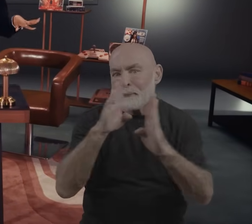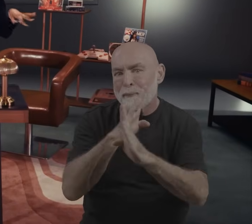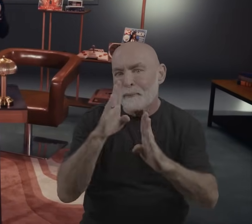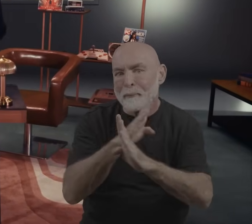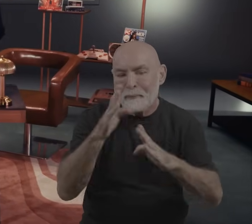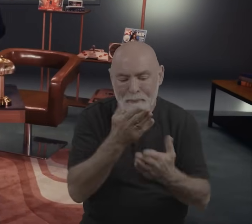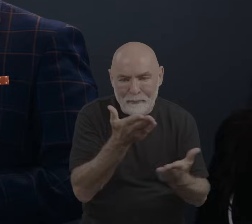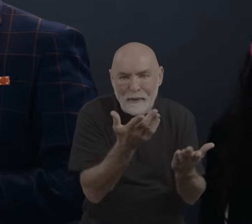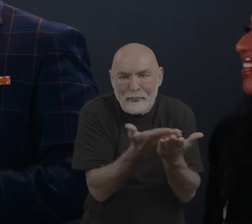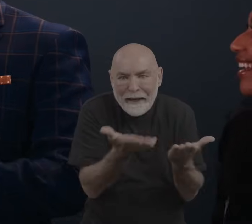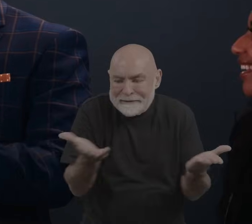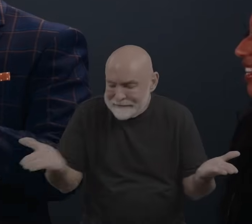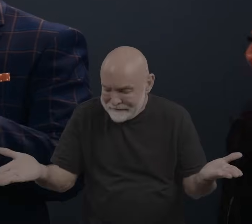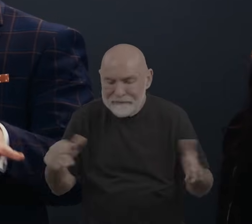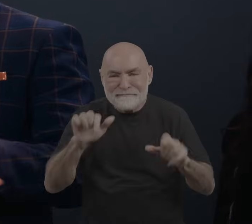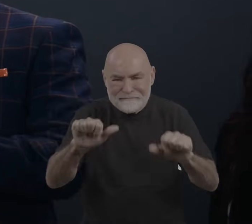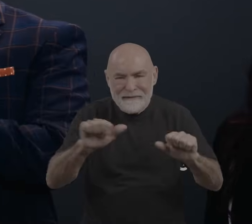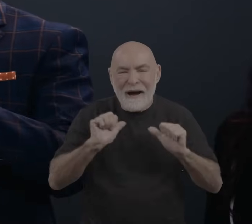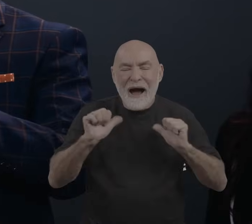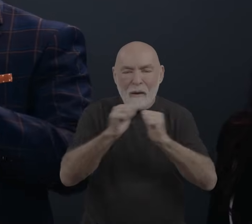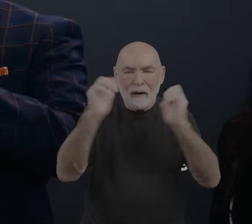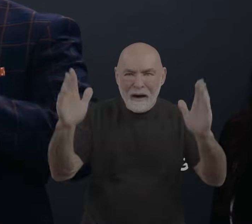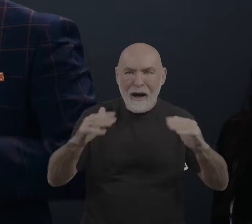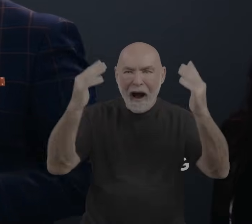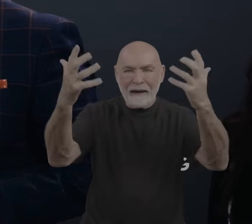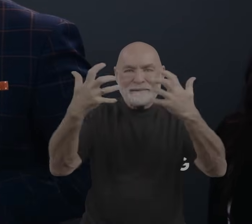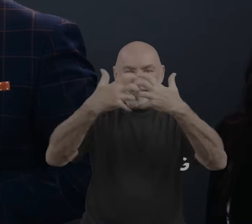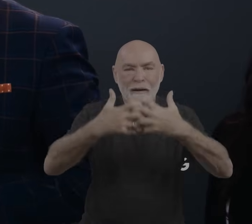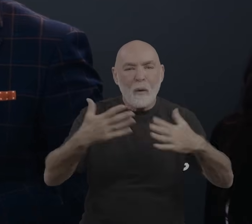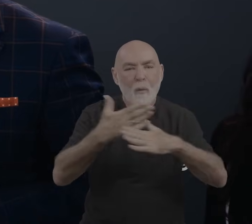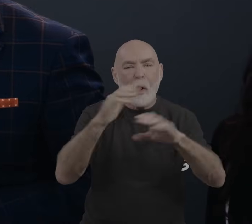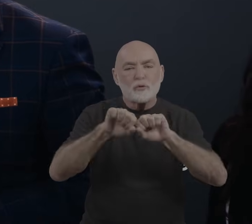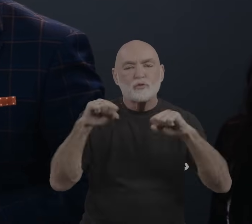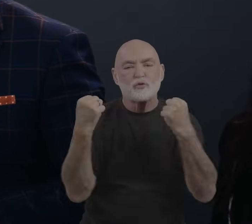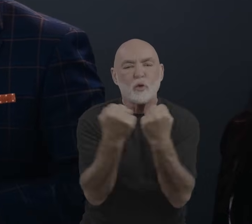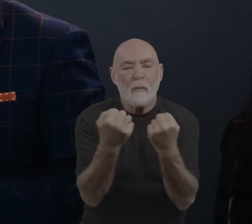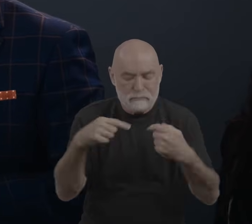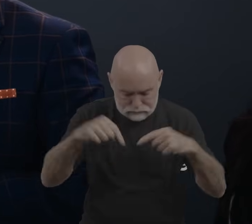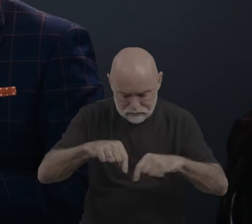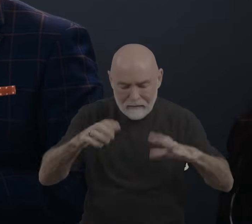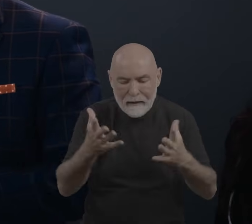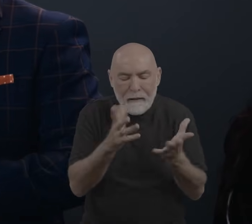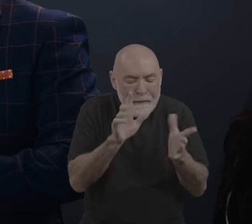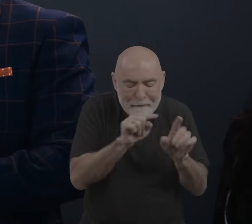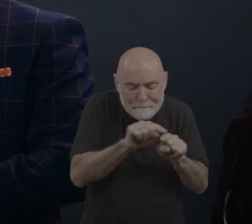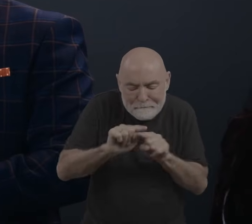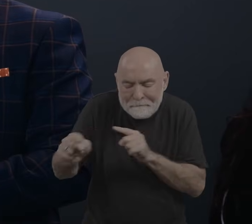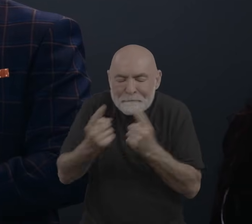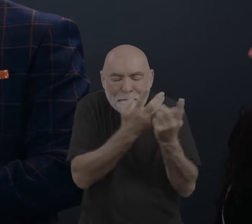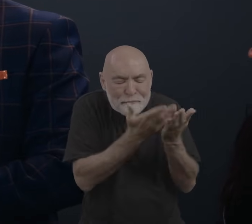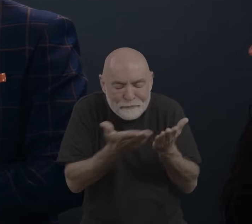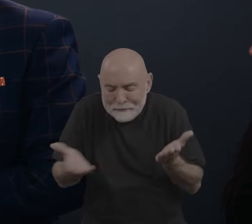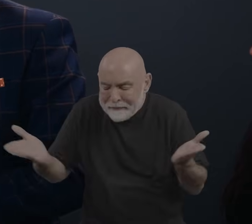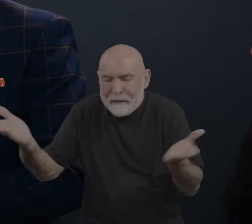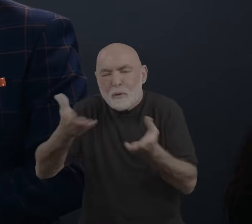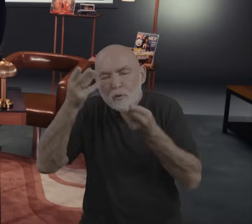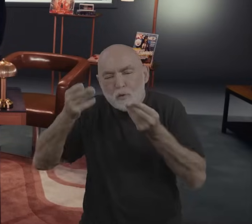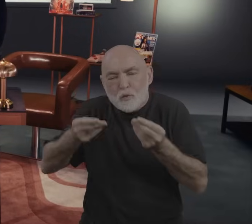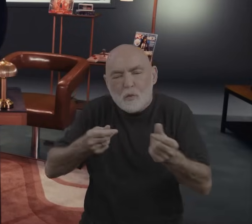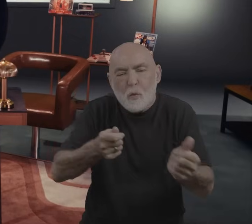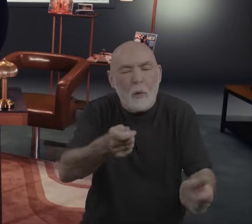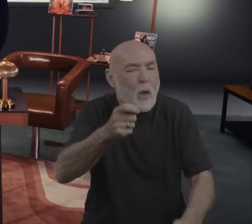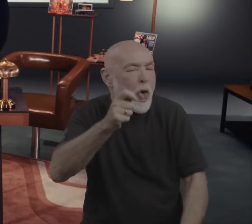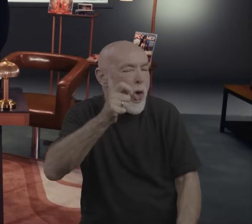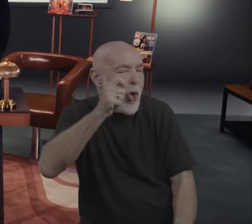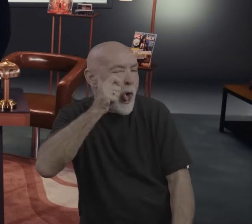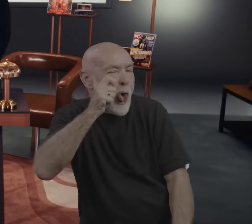accoutrements. Oh, that's right. Here in our high-tech hardware workshop, we've assembled some of the finest PC gadgetry for some of the world's smoothest secret operatives. You